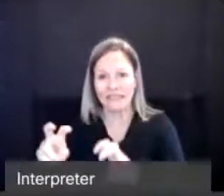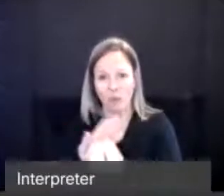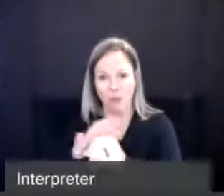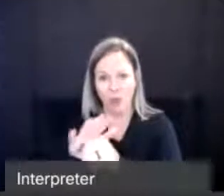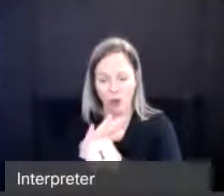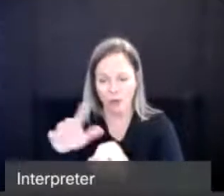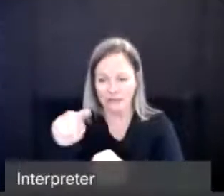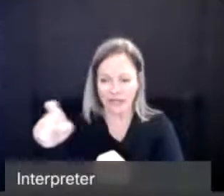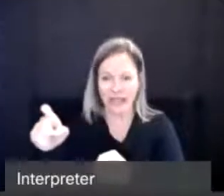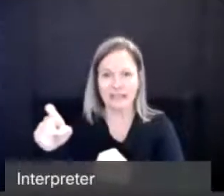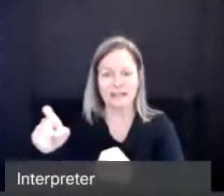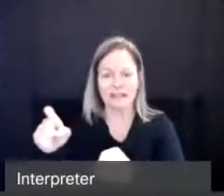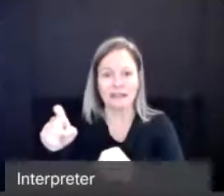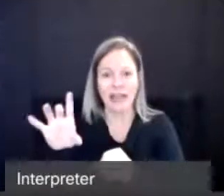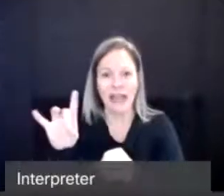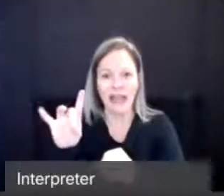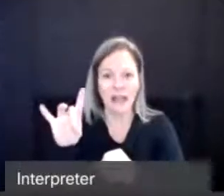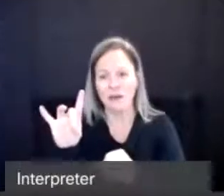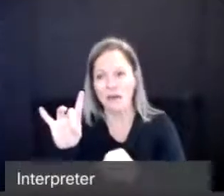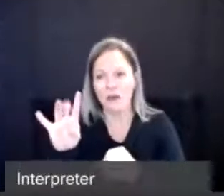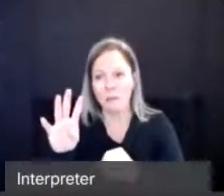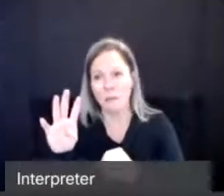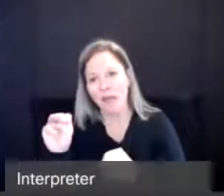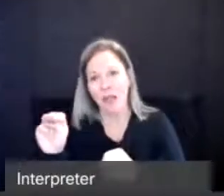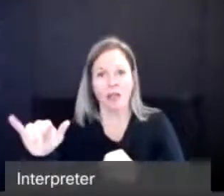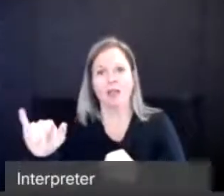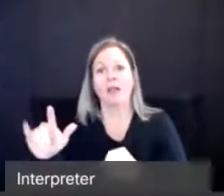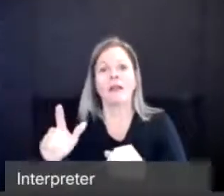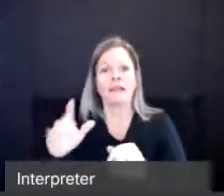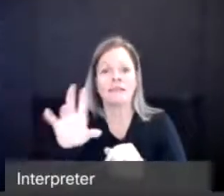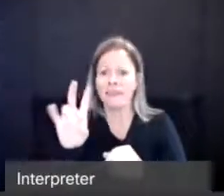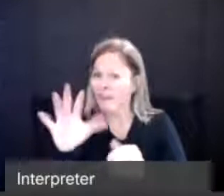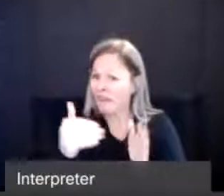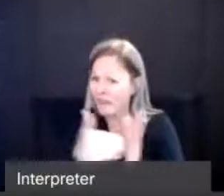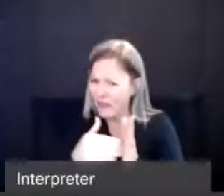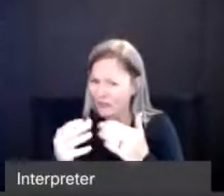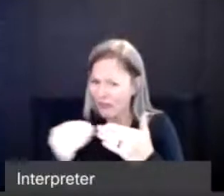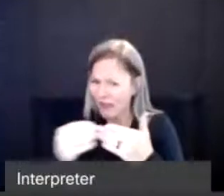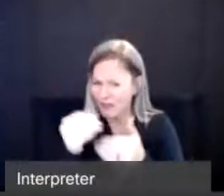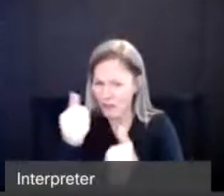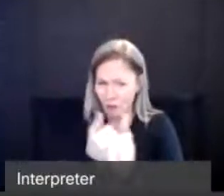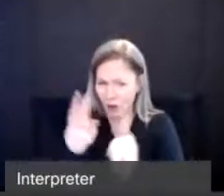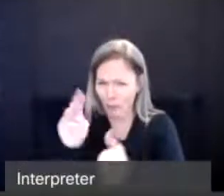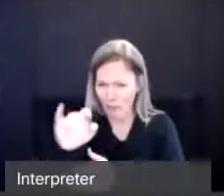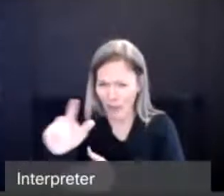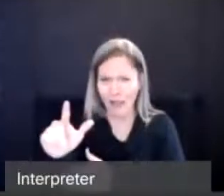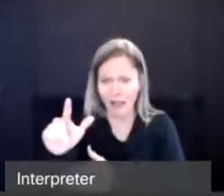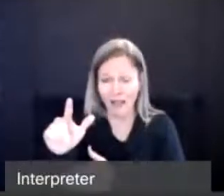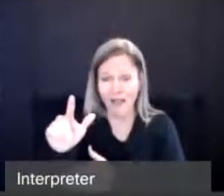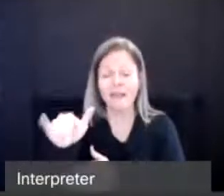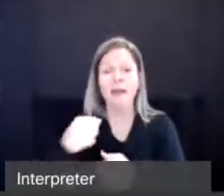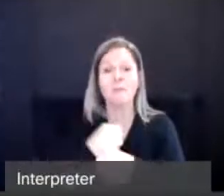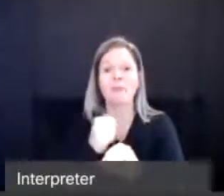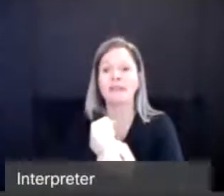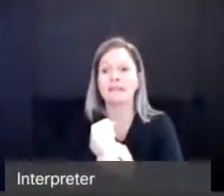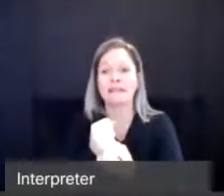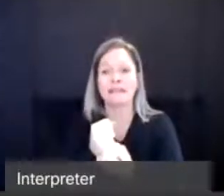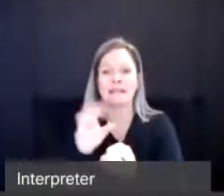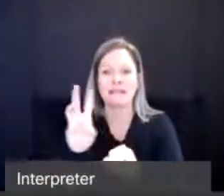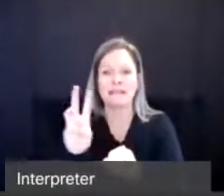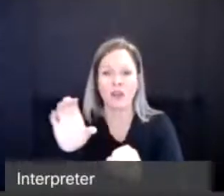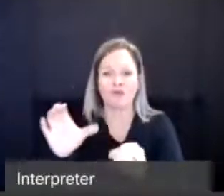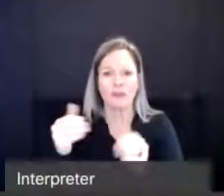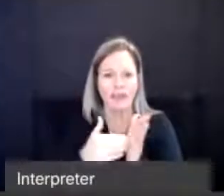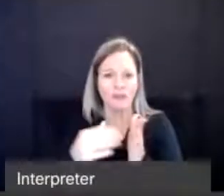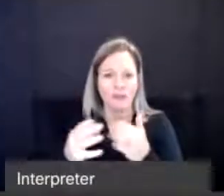8 mills. And like I said, at $75,000 per mill, that generates about